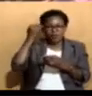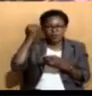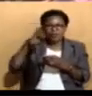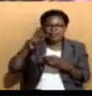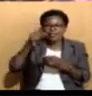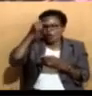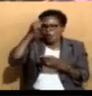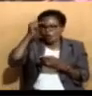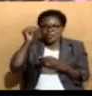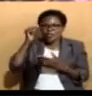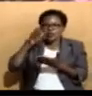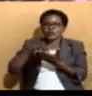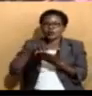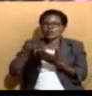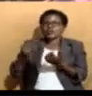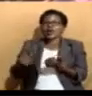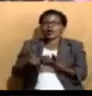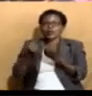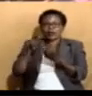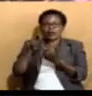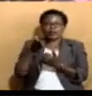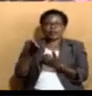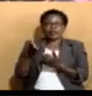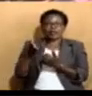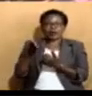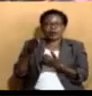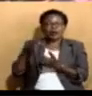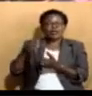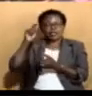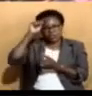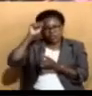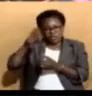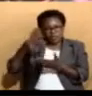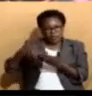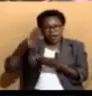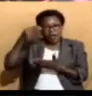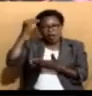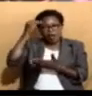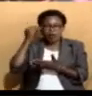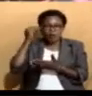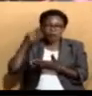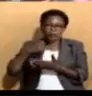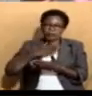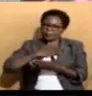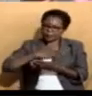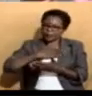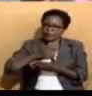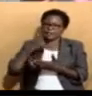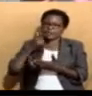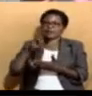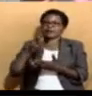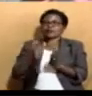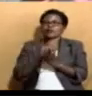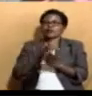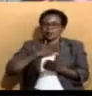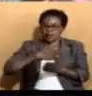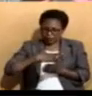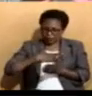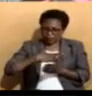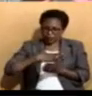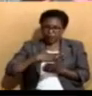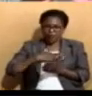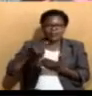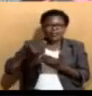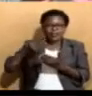scene was planted, the learned judges of the High Court, and I say that with respect, misconstrued